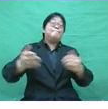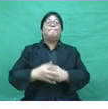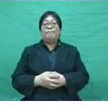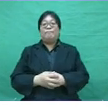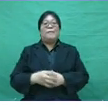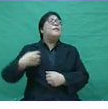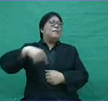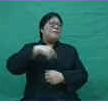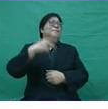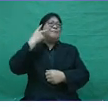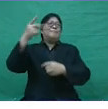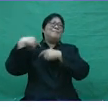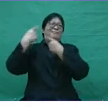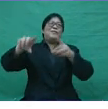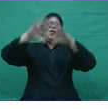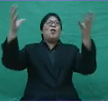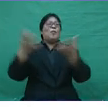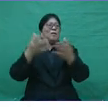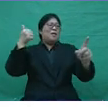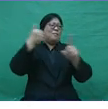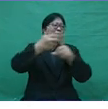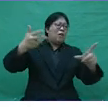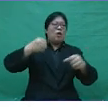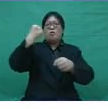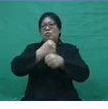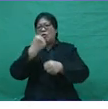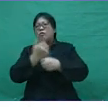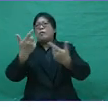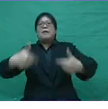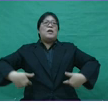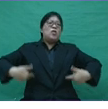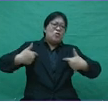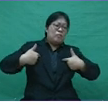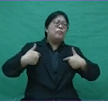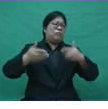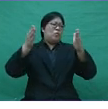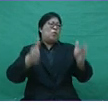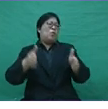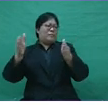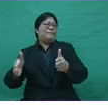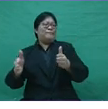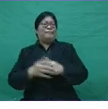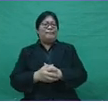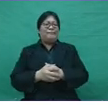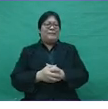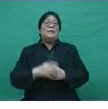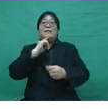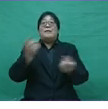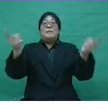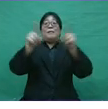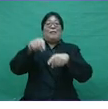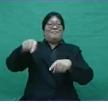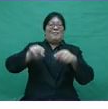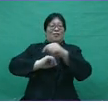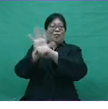have seen a global impact on jobs and the livelihoods of people from the unprecedented COVID-19